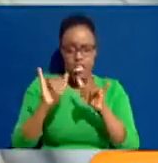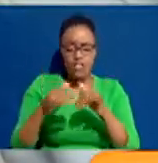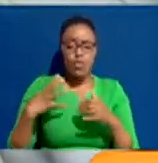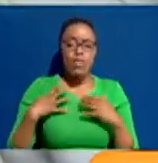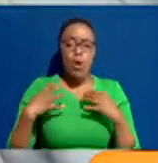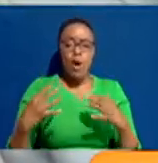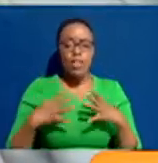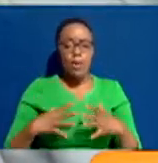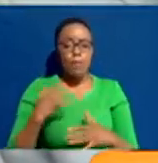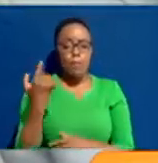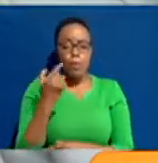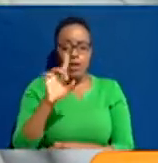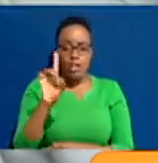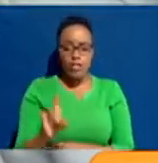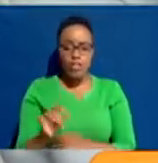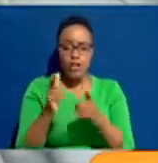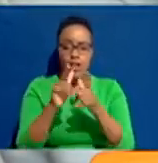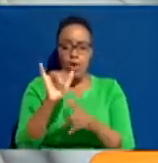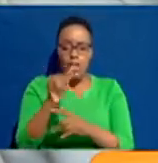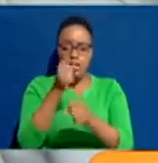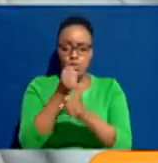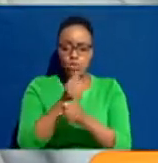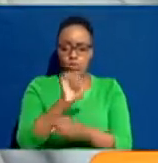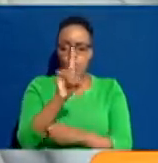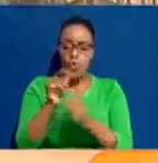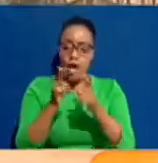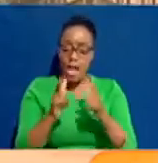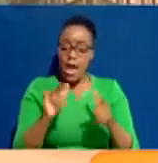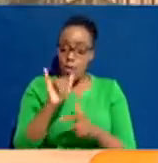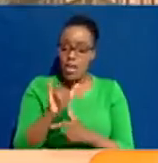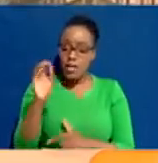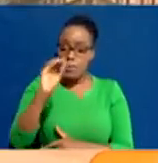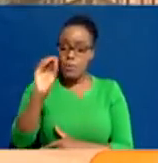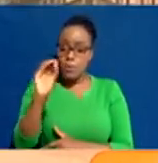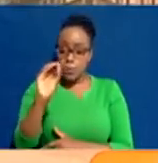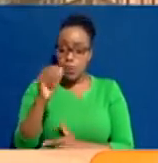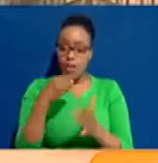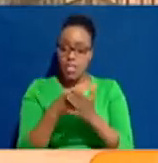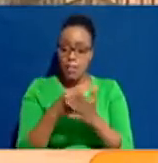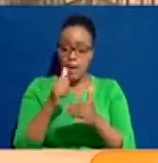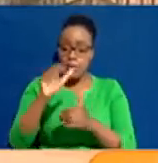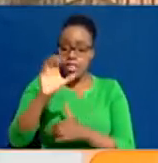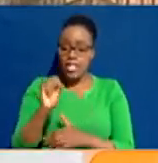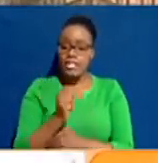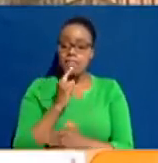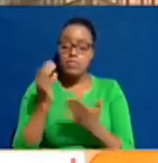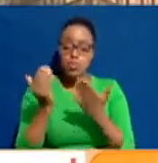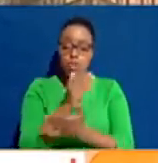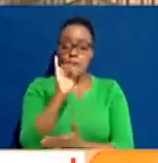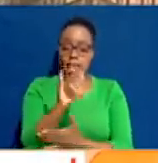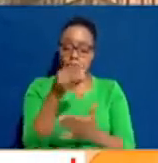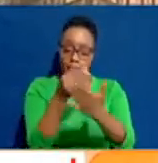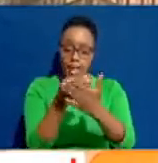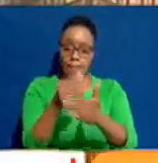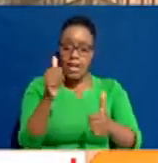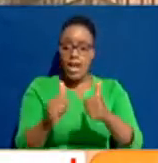only? Who will allow him to do that? We will not allow him. Ile pesa waziri anasema ataondoa. Ni ile